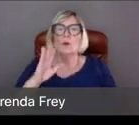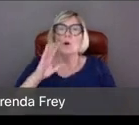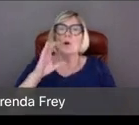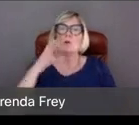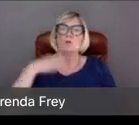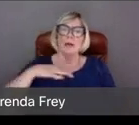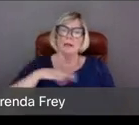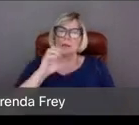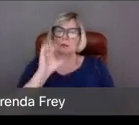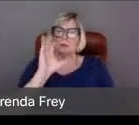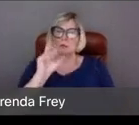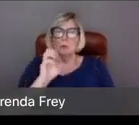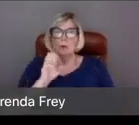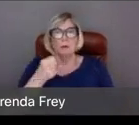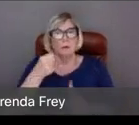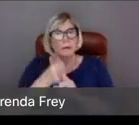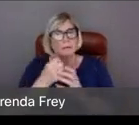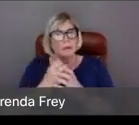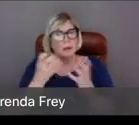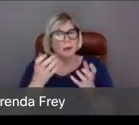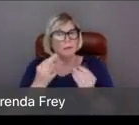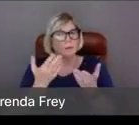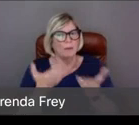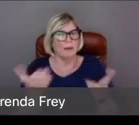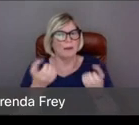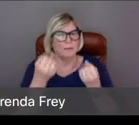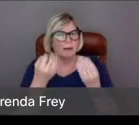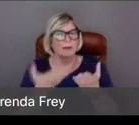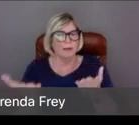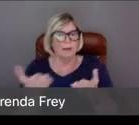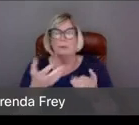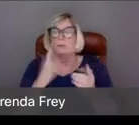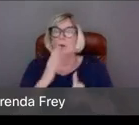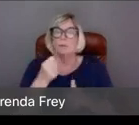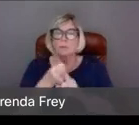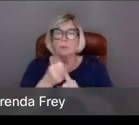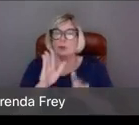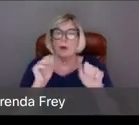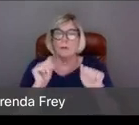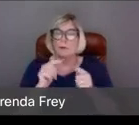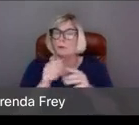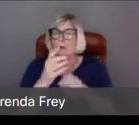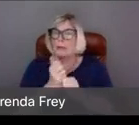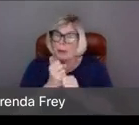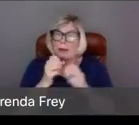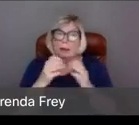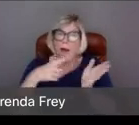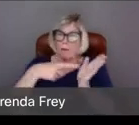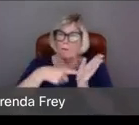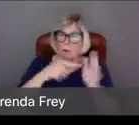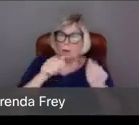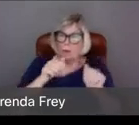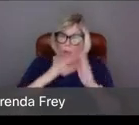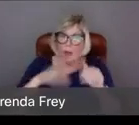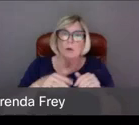does impact quite a bit. It can impact your ability to get affordable and sustainable housing, so